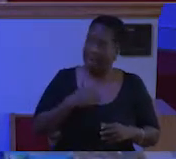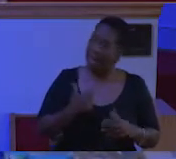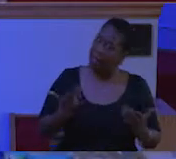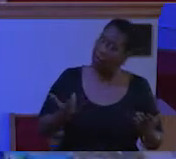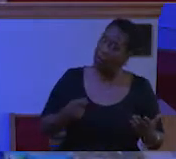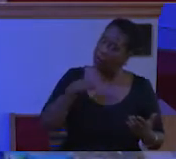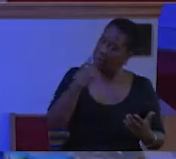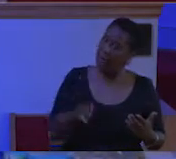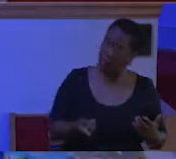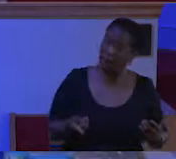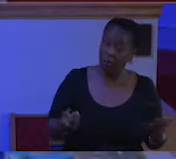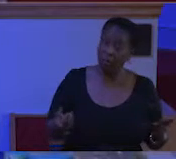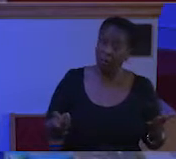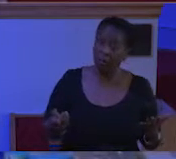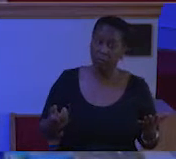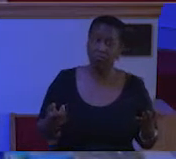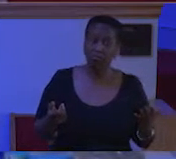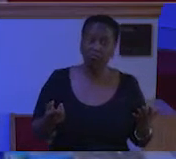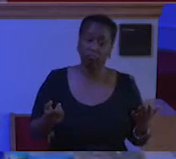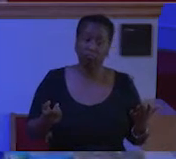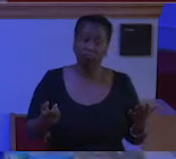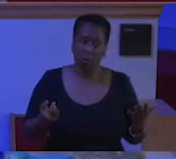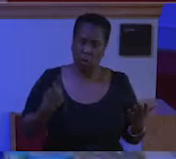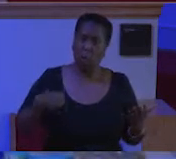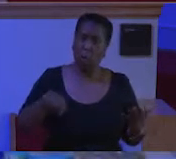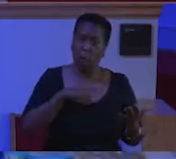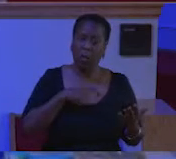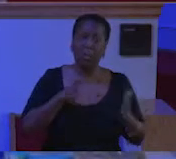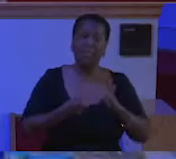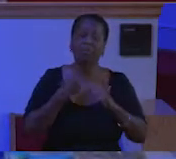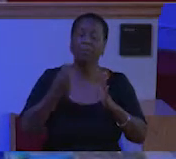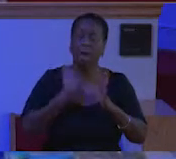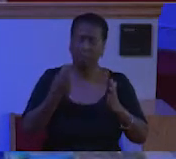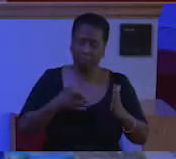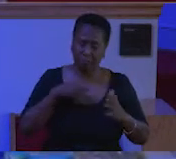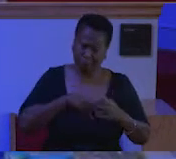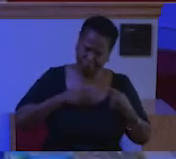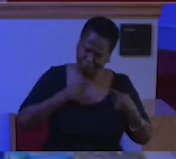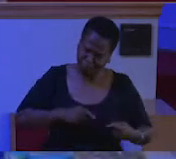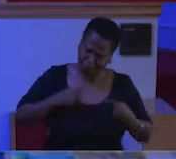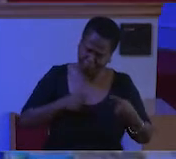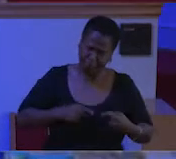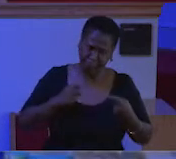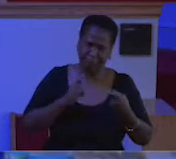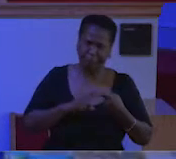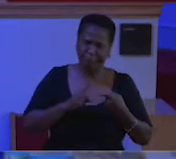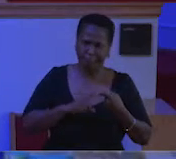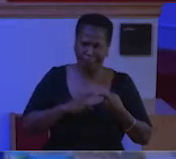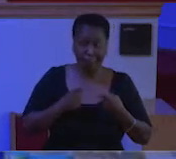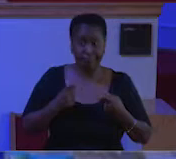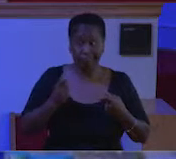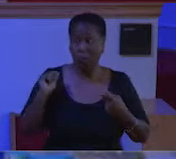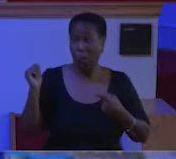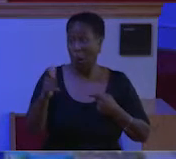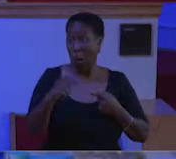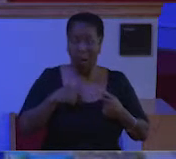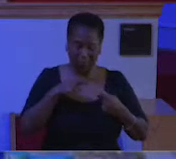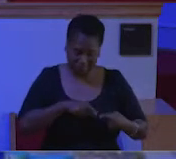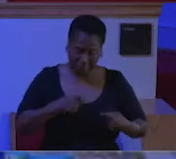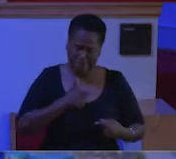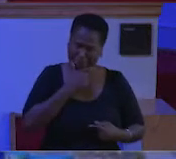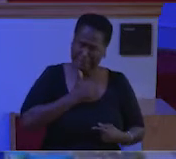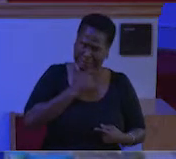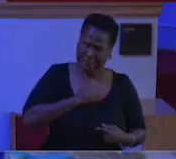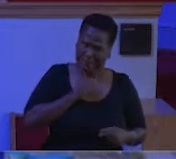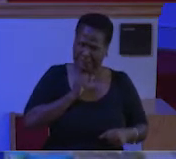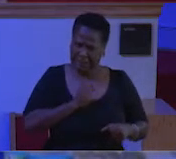that all of us at sometimes battle both those double demons of skepticism